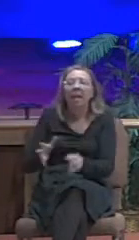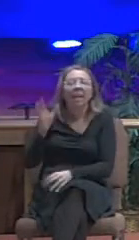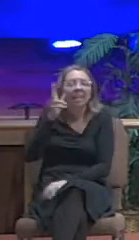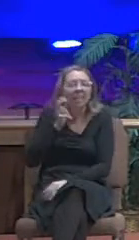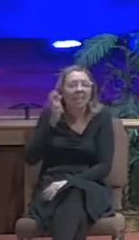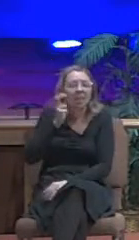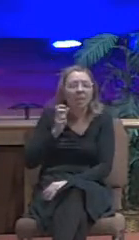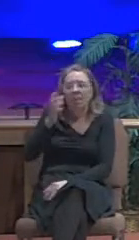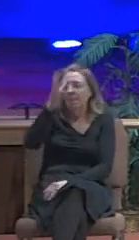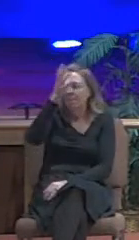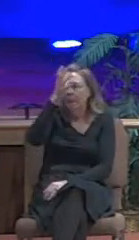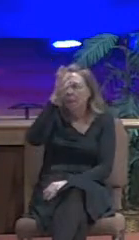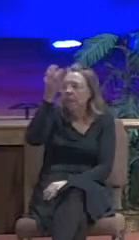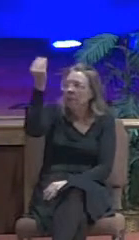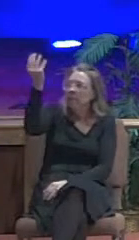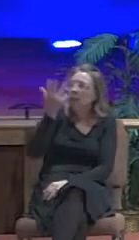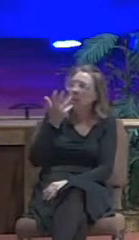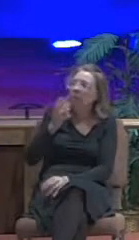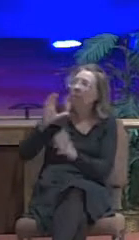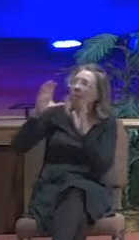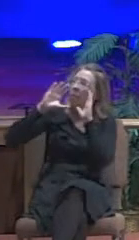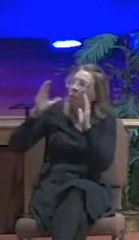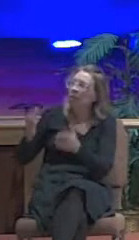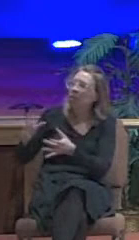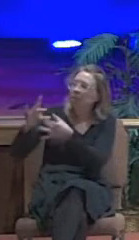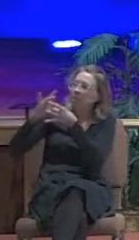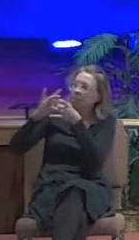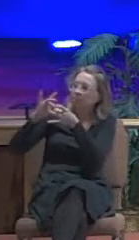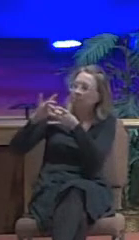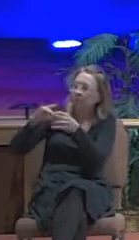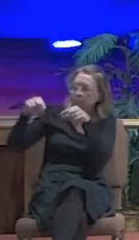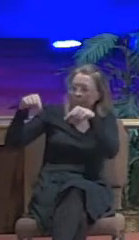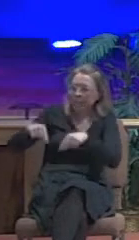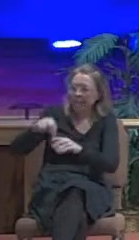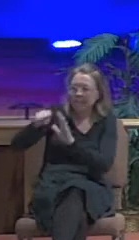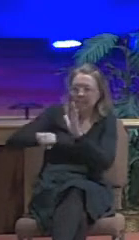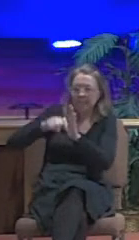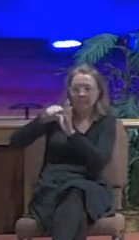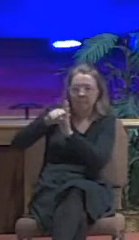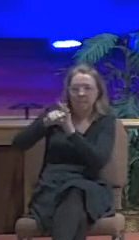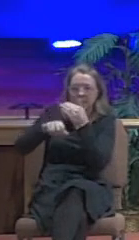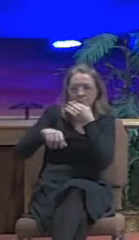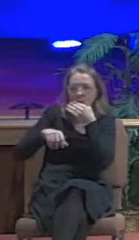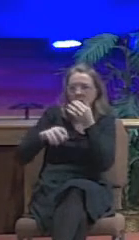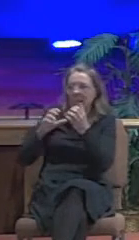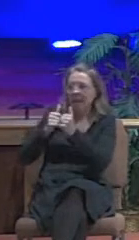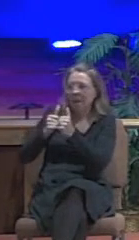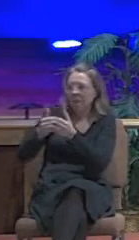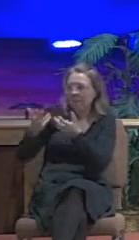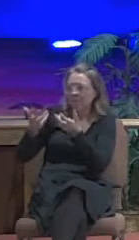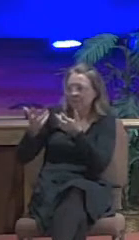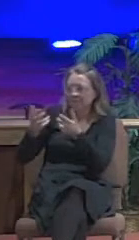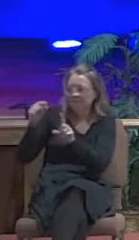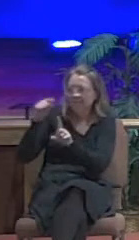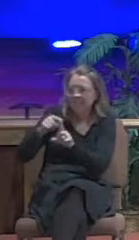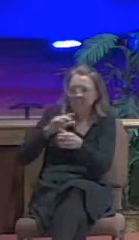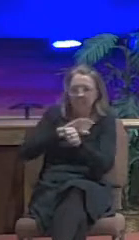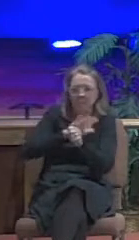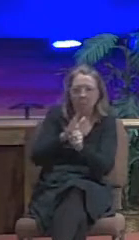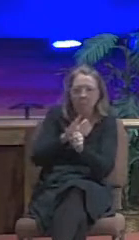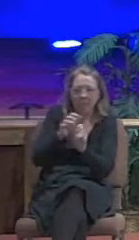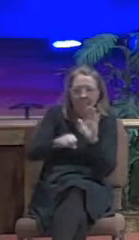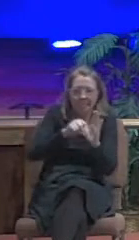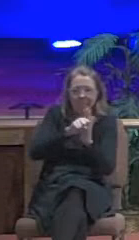on relationships. How can we, in this COVID season, be relational? How can we